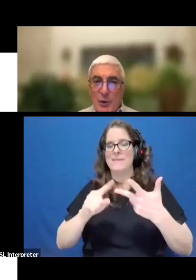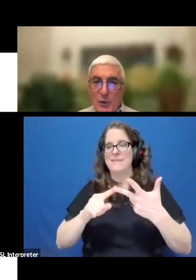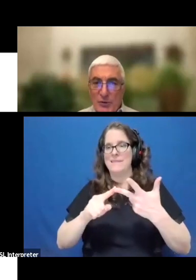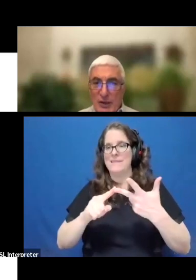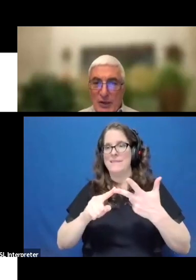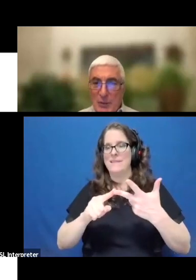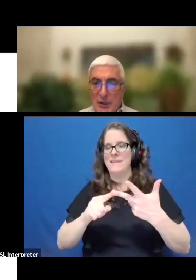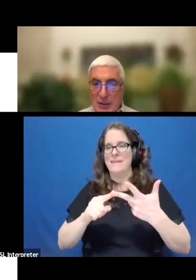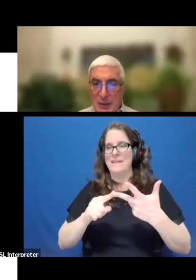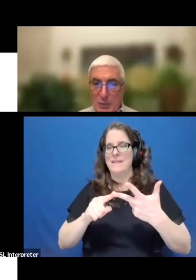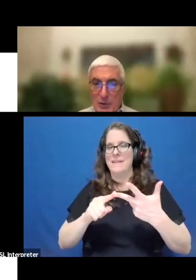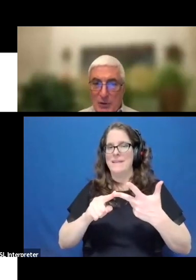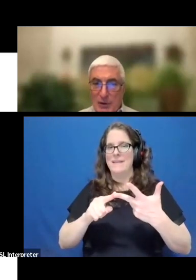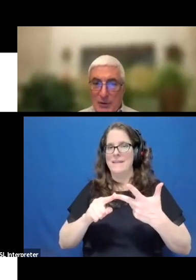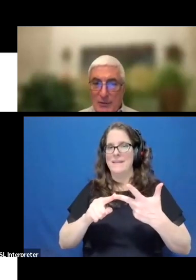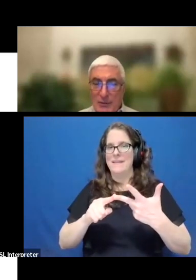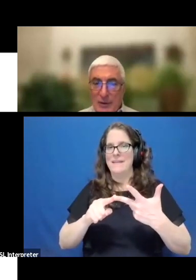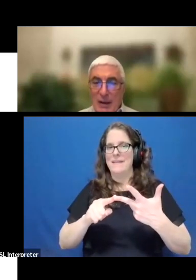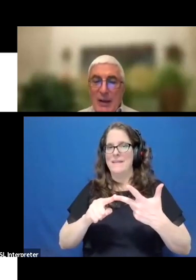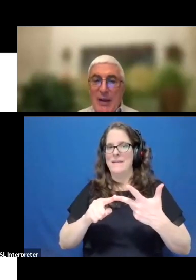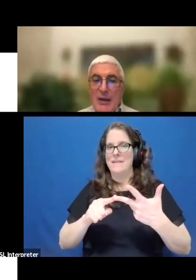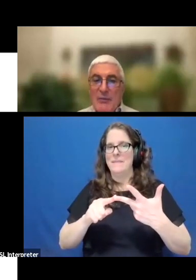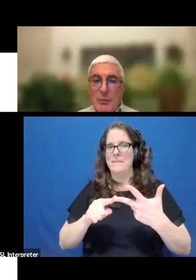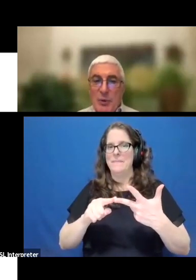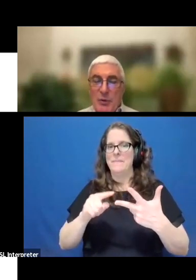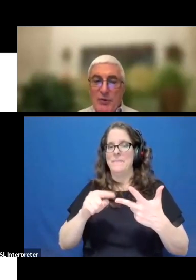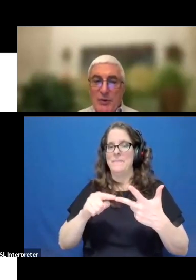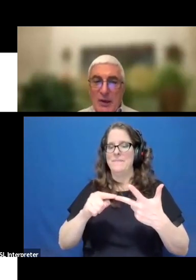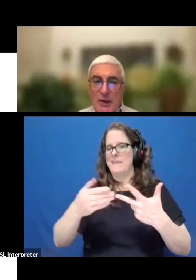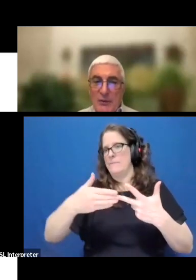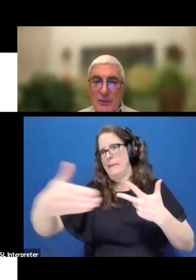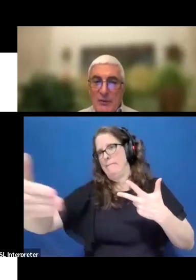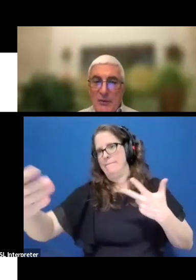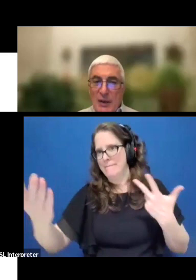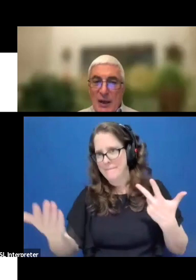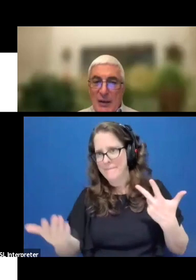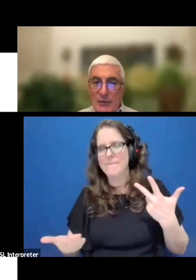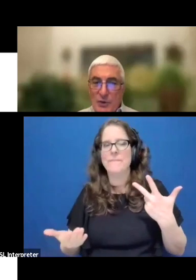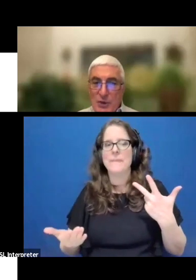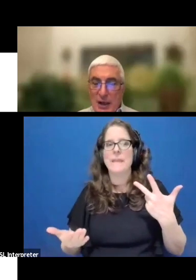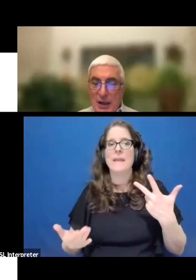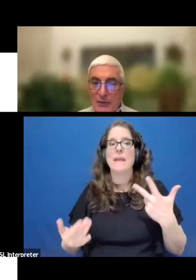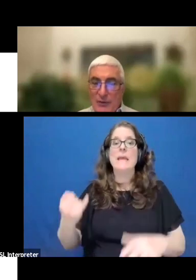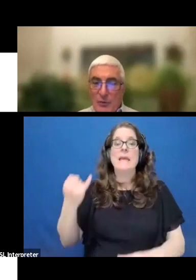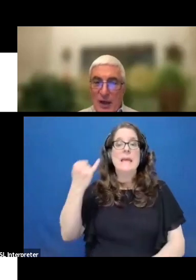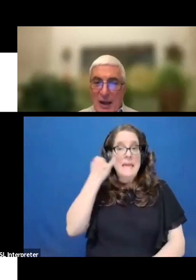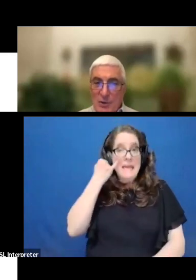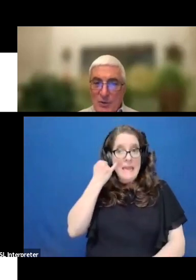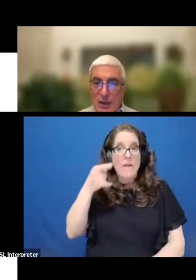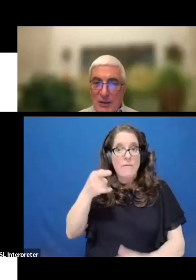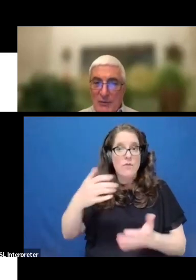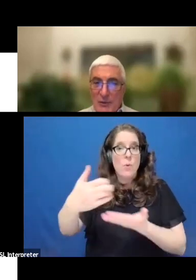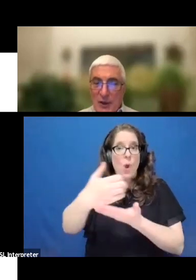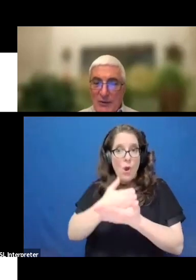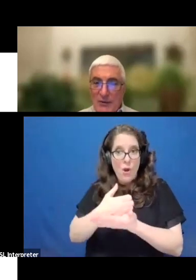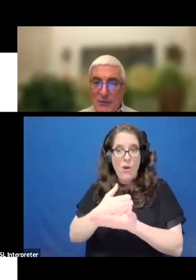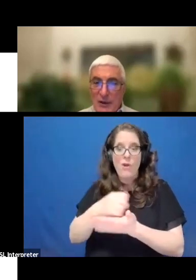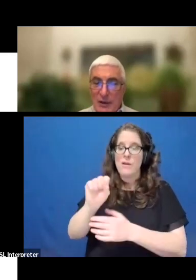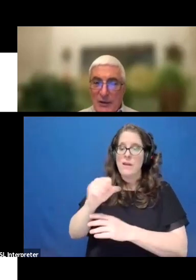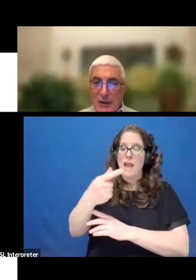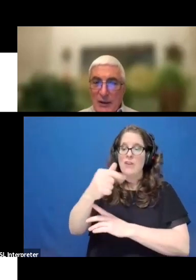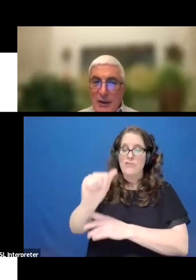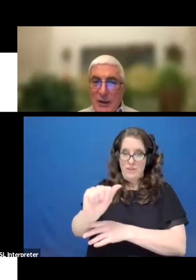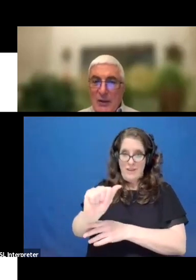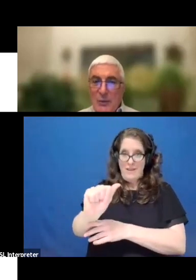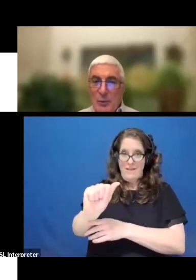the post-EPE period. If a person does SGA, substantial gainful